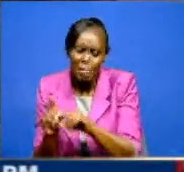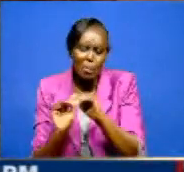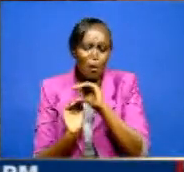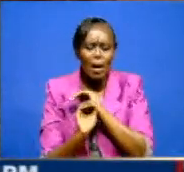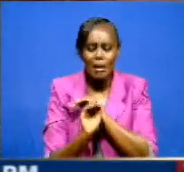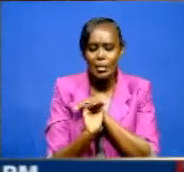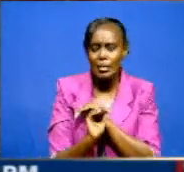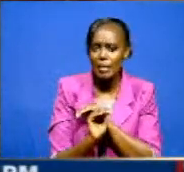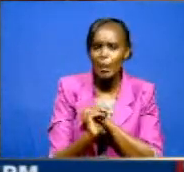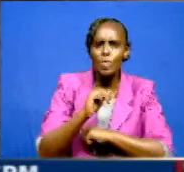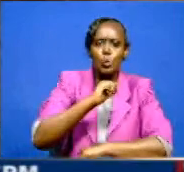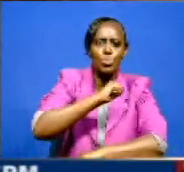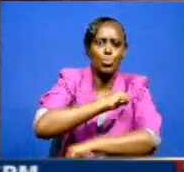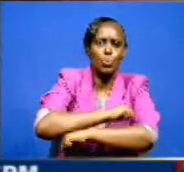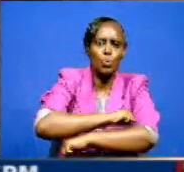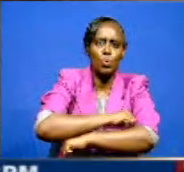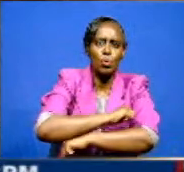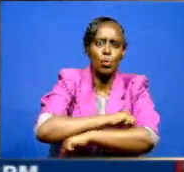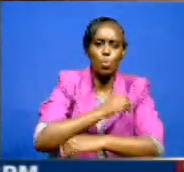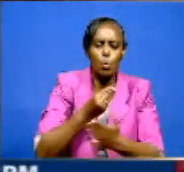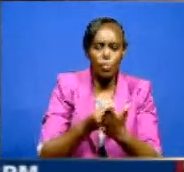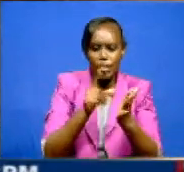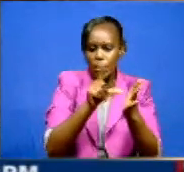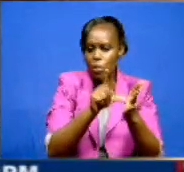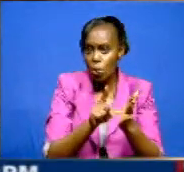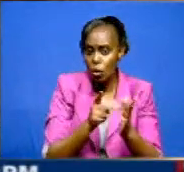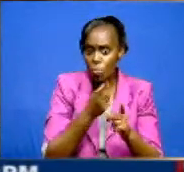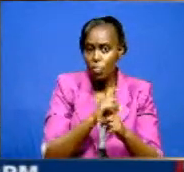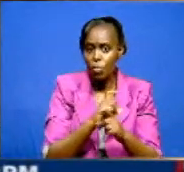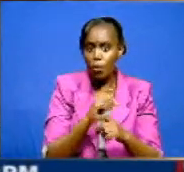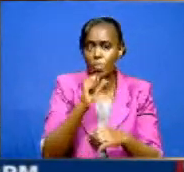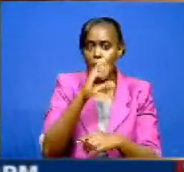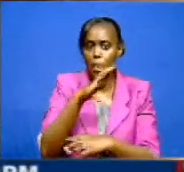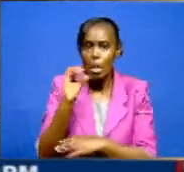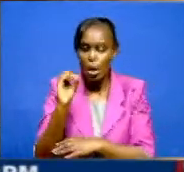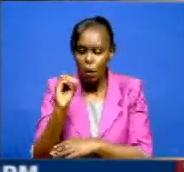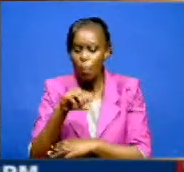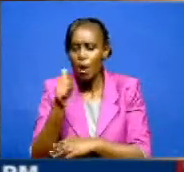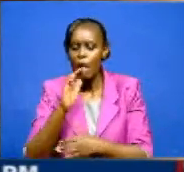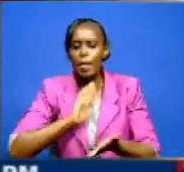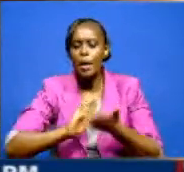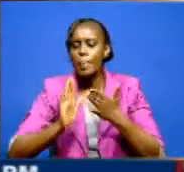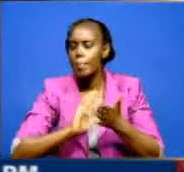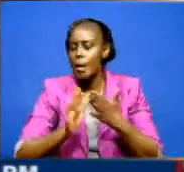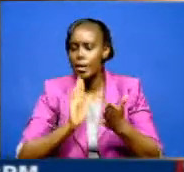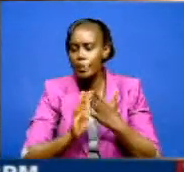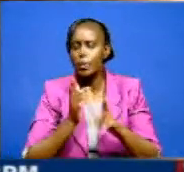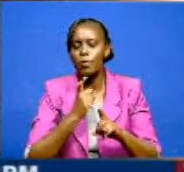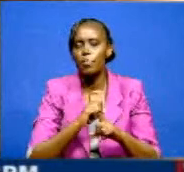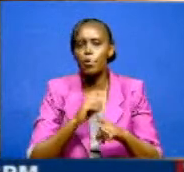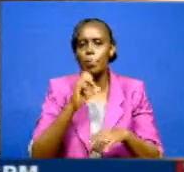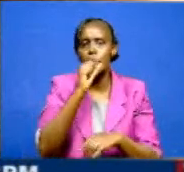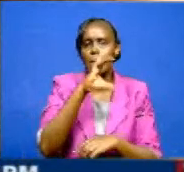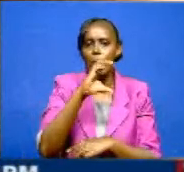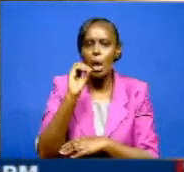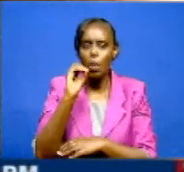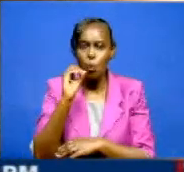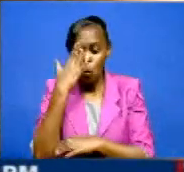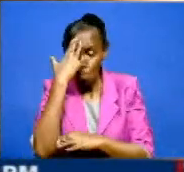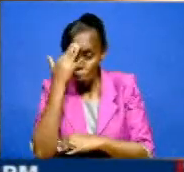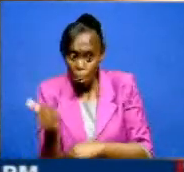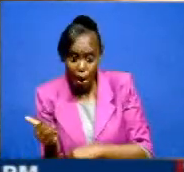access school fees, loans from their SACCOs or other emergencies from their SACCOs.